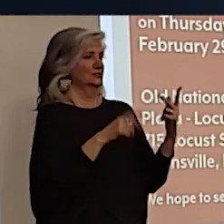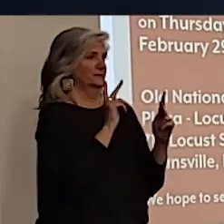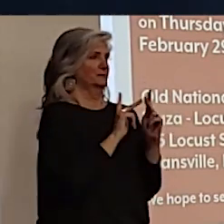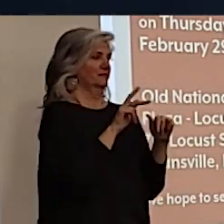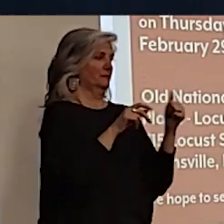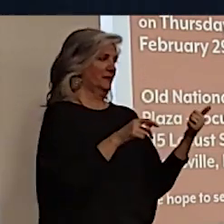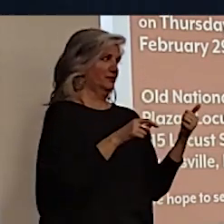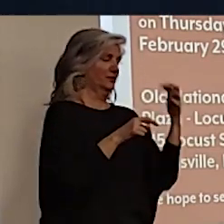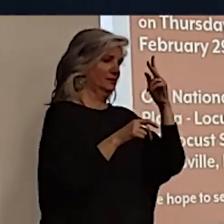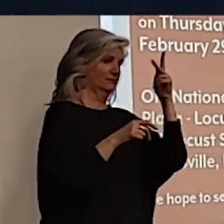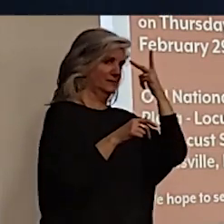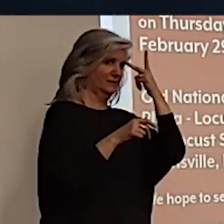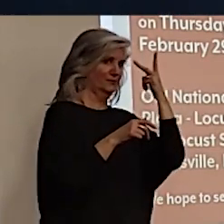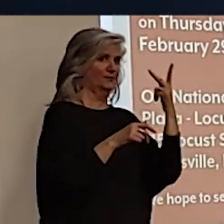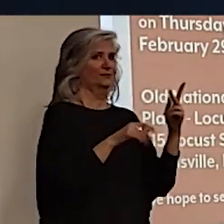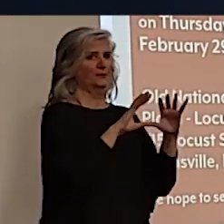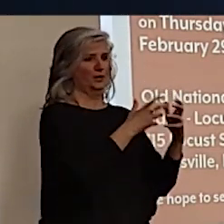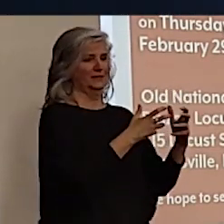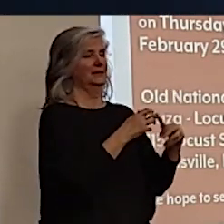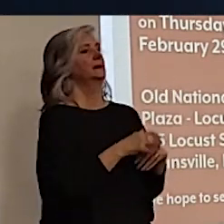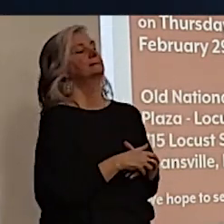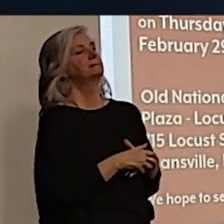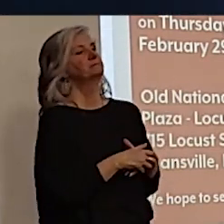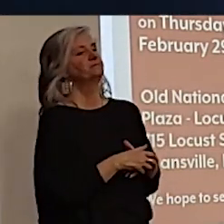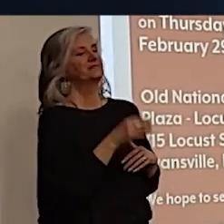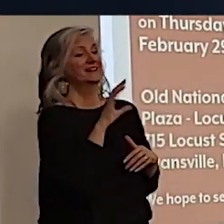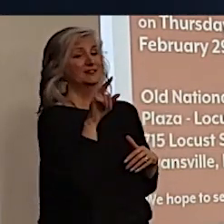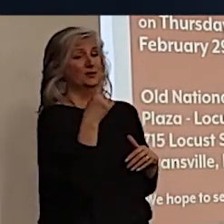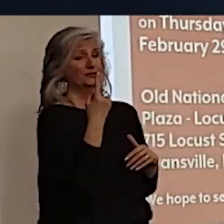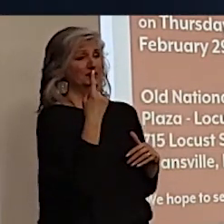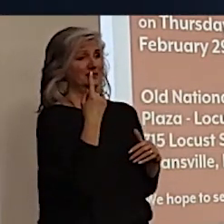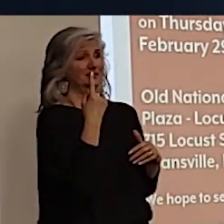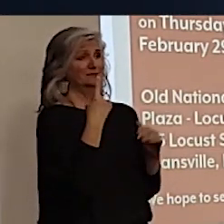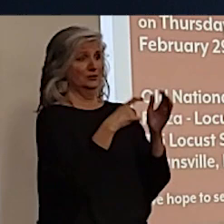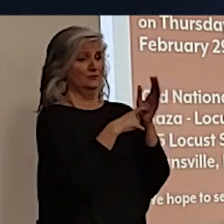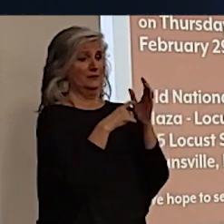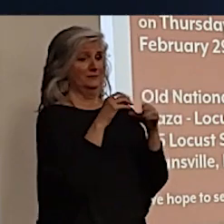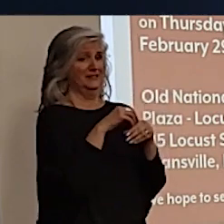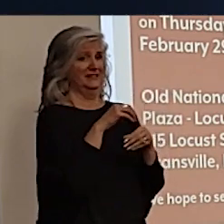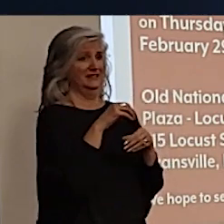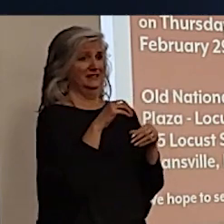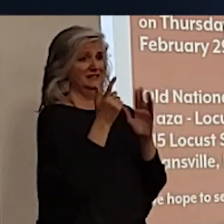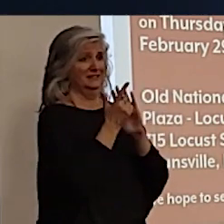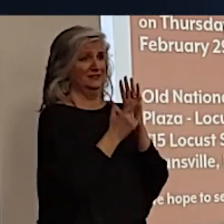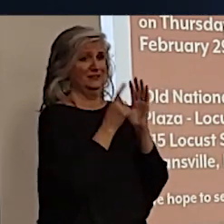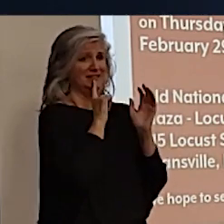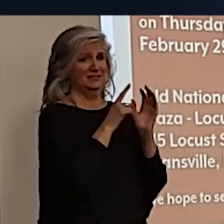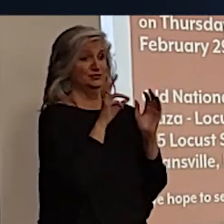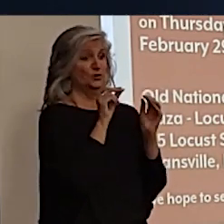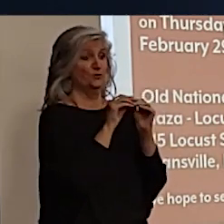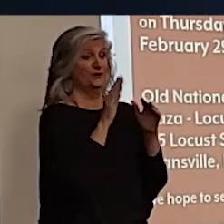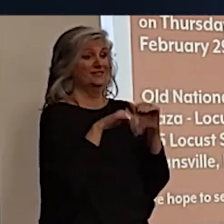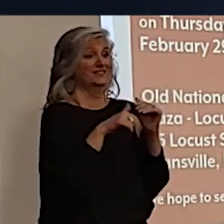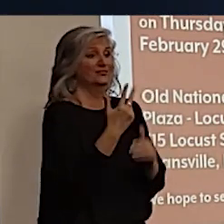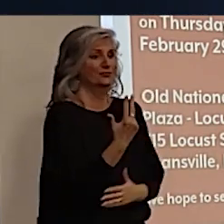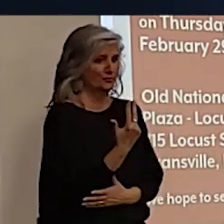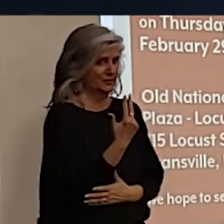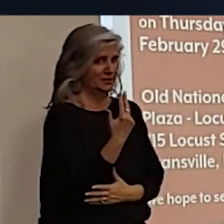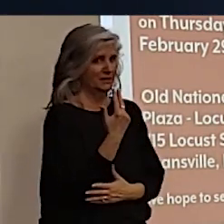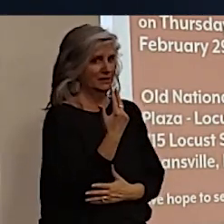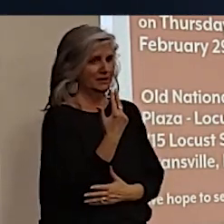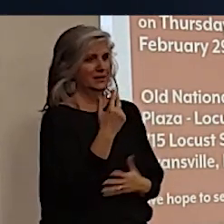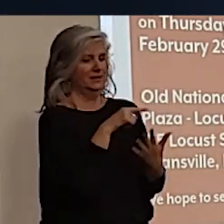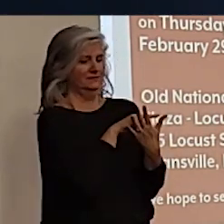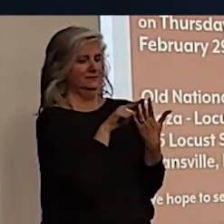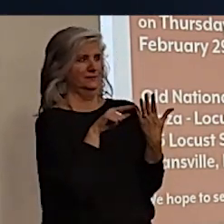from the other political party. And the only requirements in statute are that no more than three of